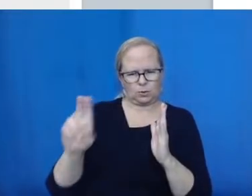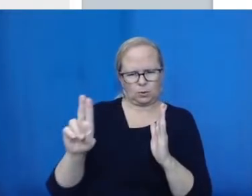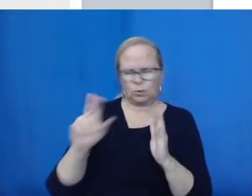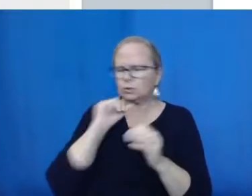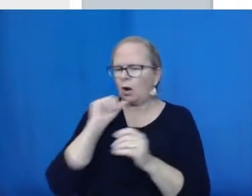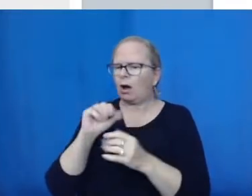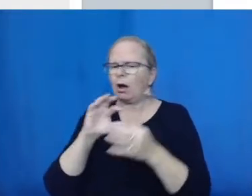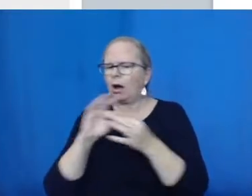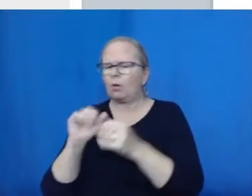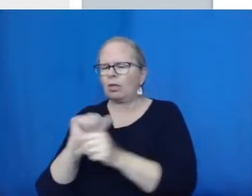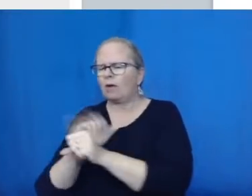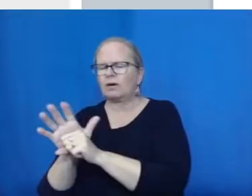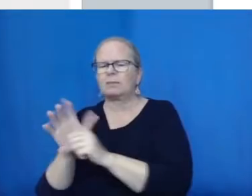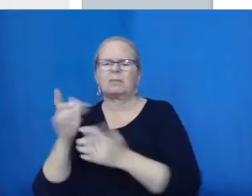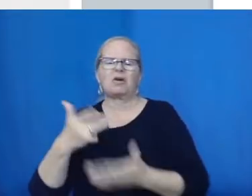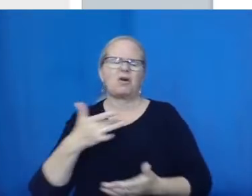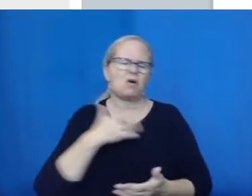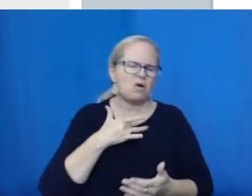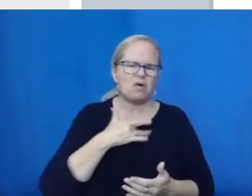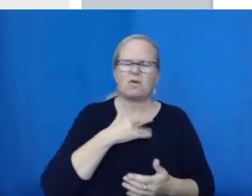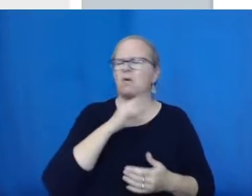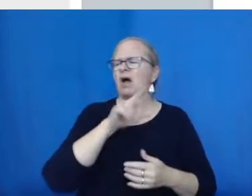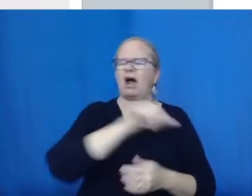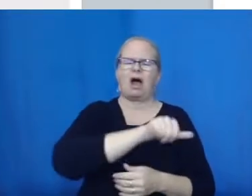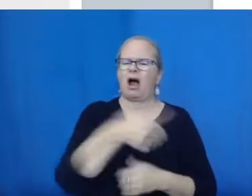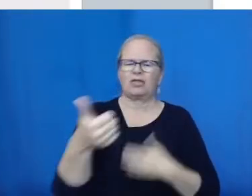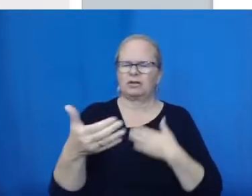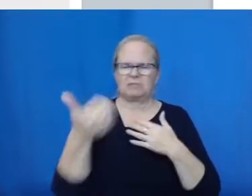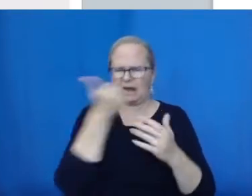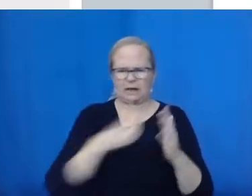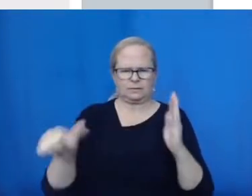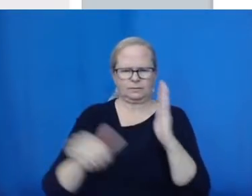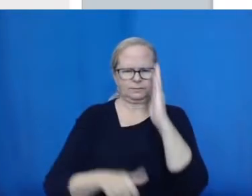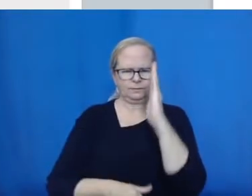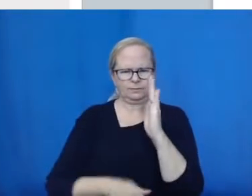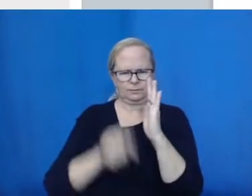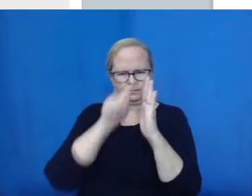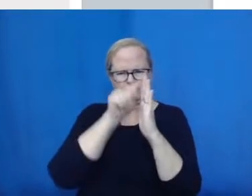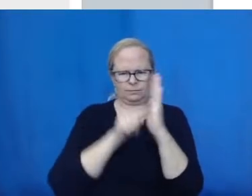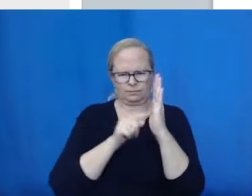recovery, heart attacks and strokes, etc.